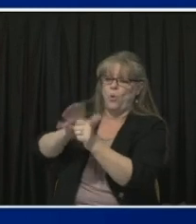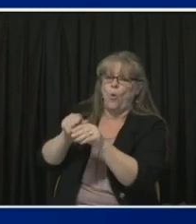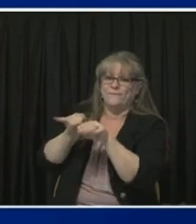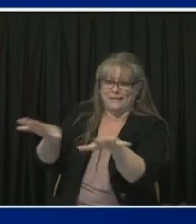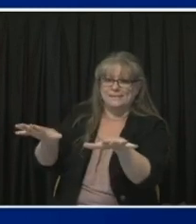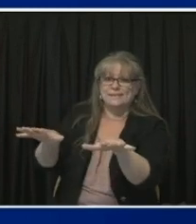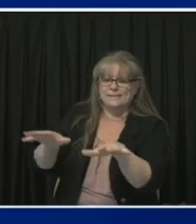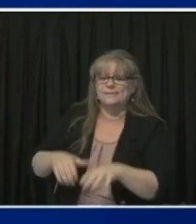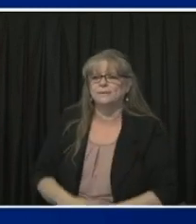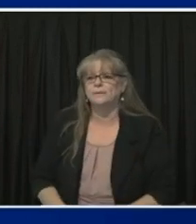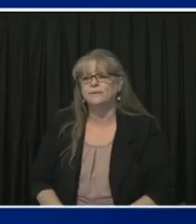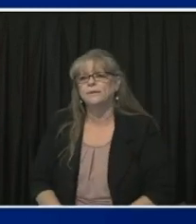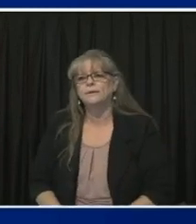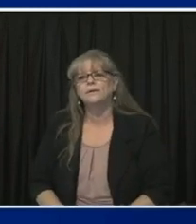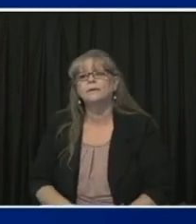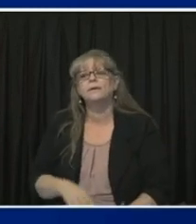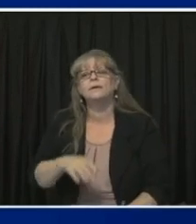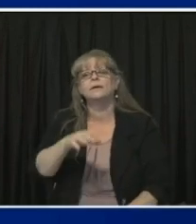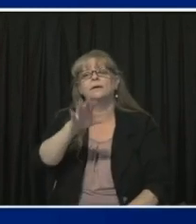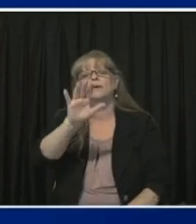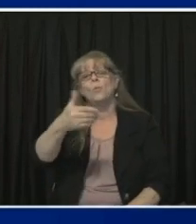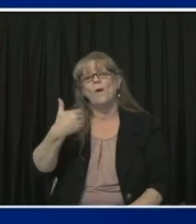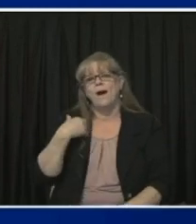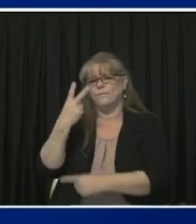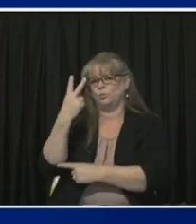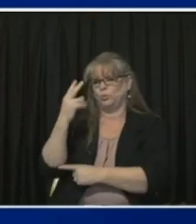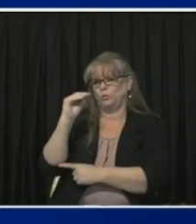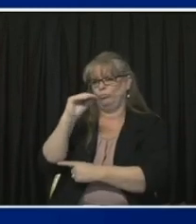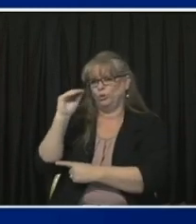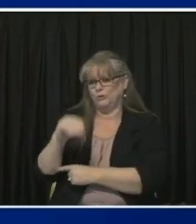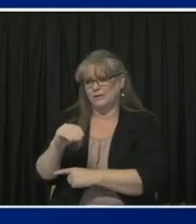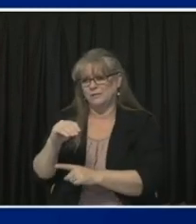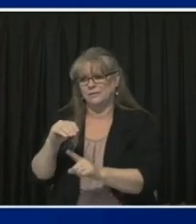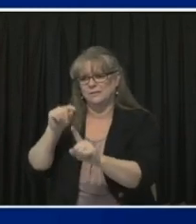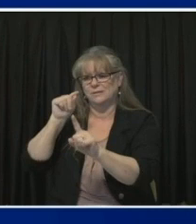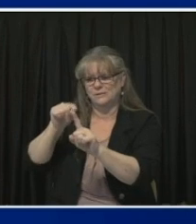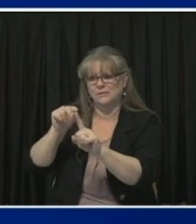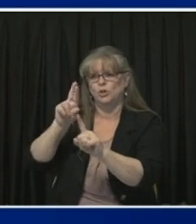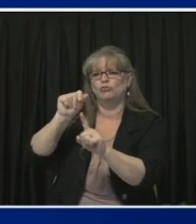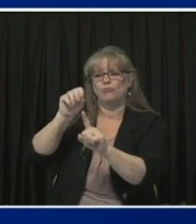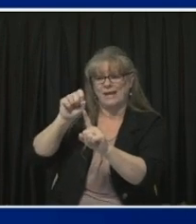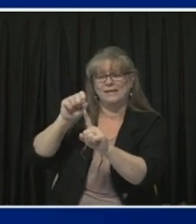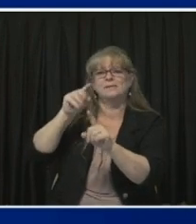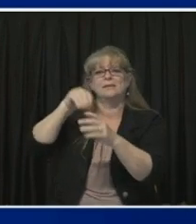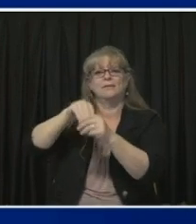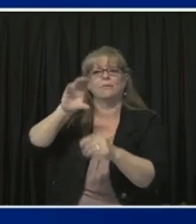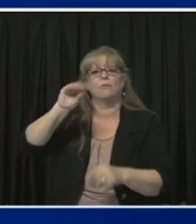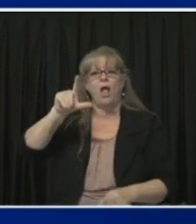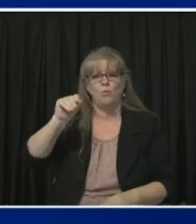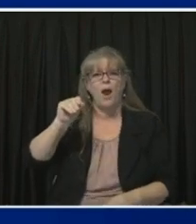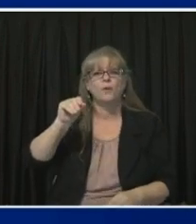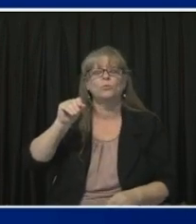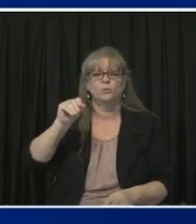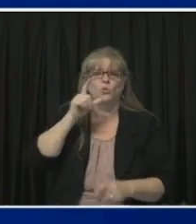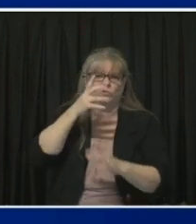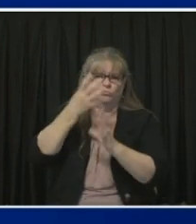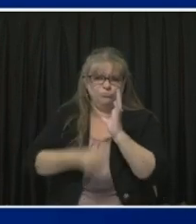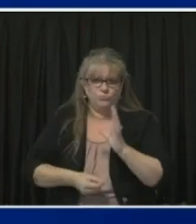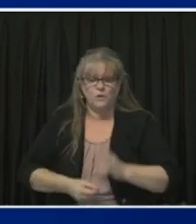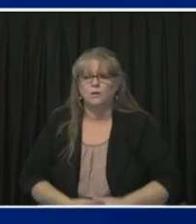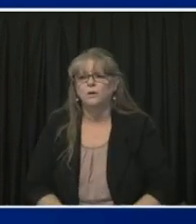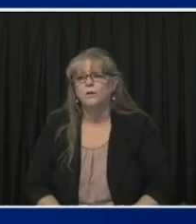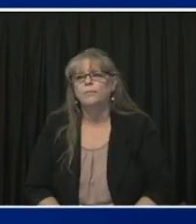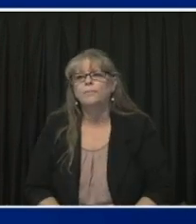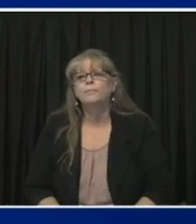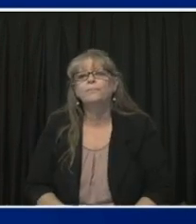cases is about 2%. As we do more and more testing, we're reporting a higher and higher percentage of the total cases. What's important